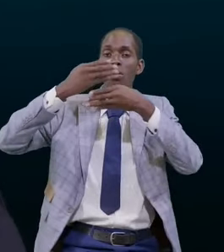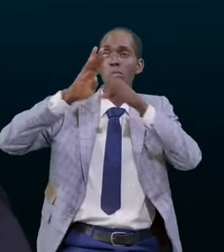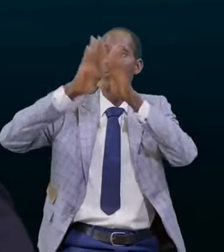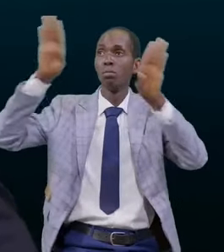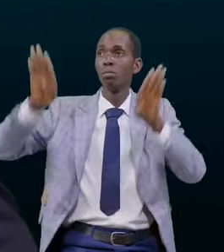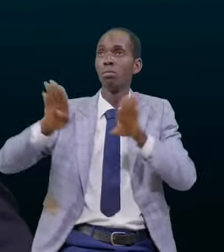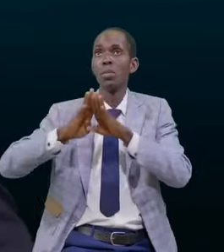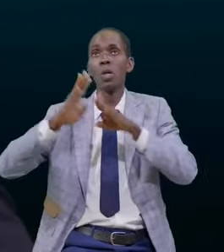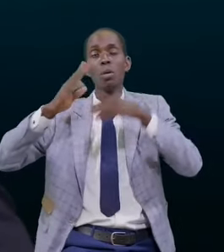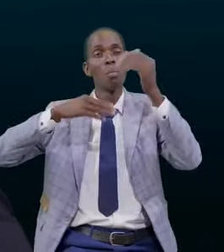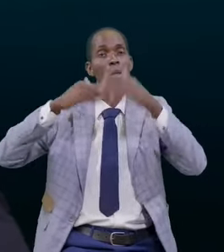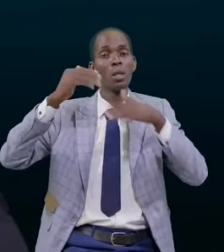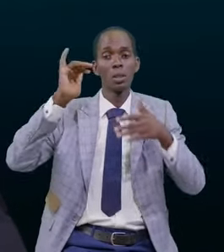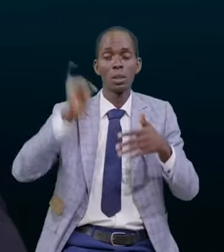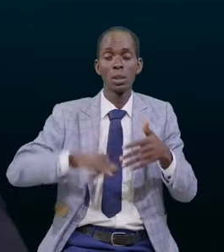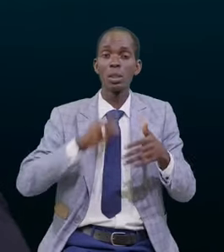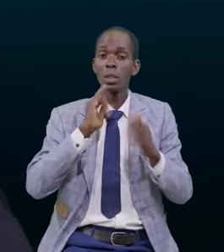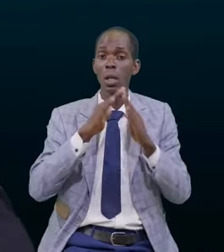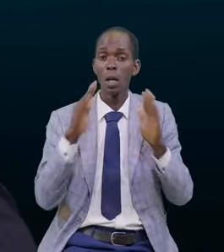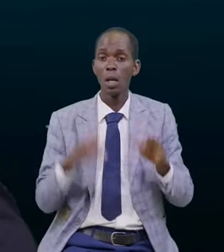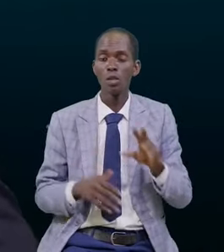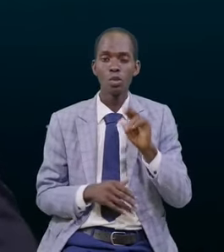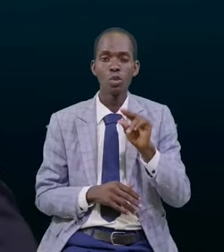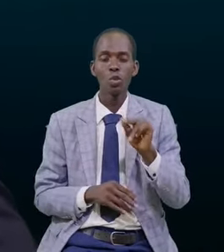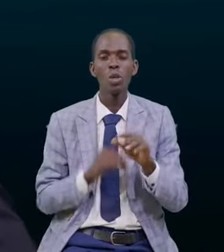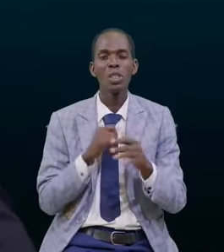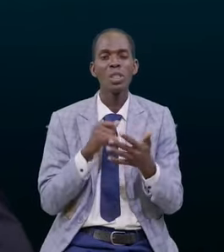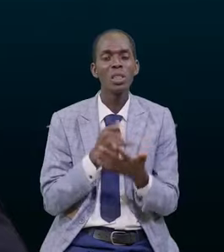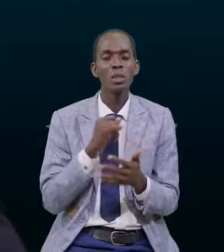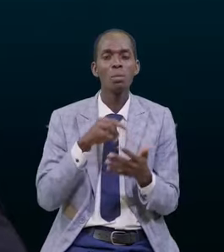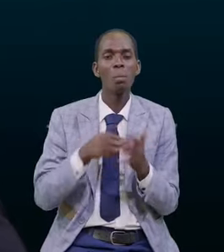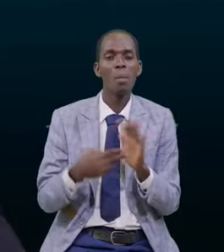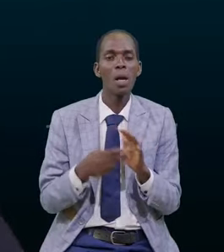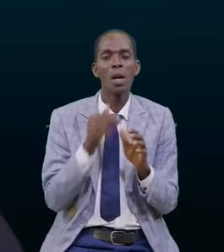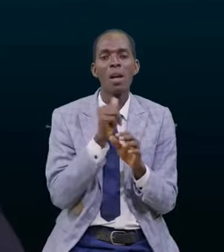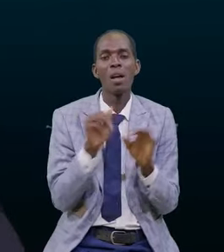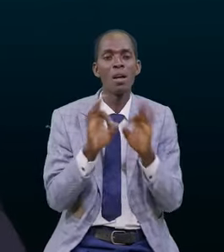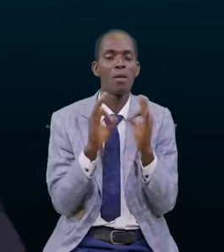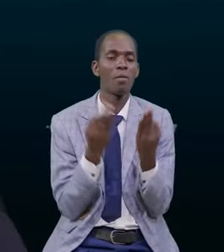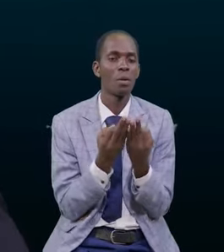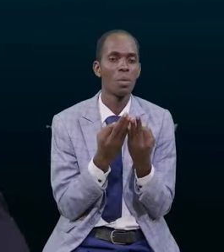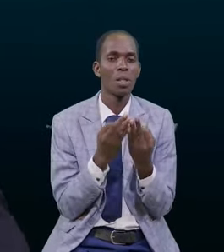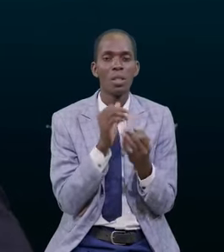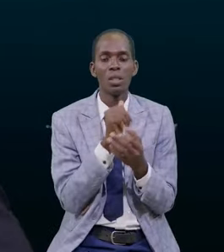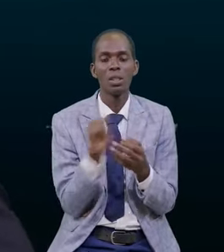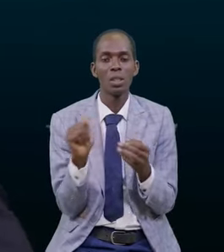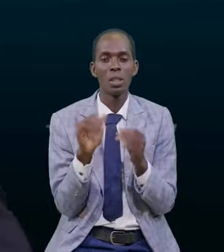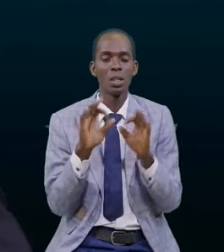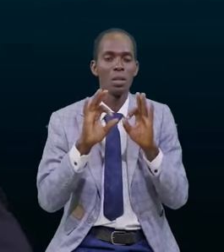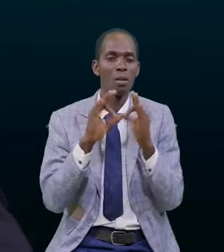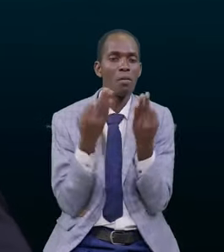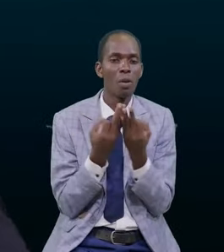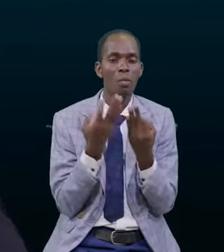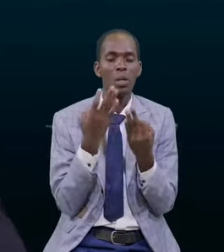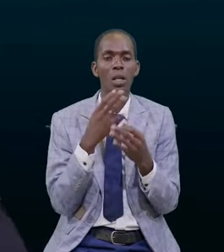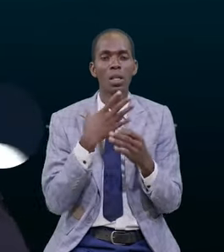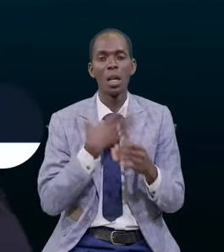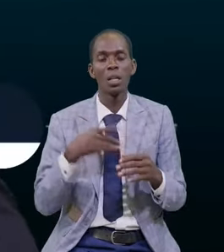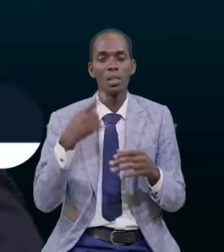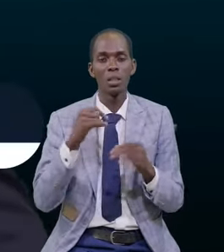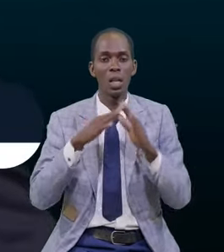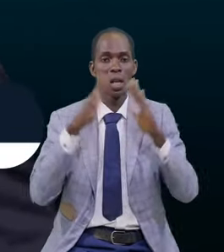house actually refers to a family the house of Israel in particular all that God gave Moses to